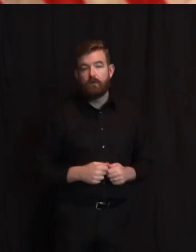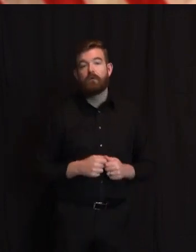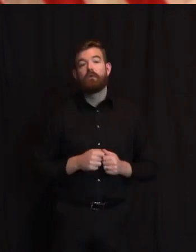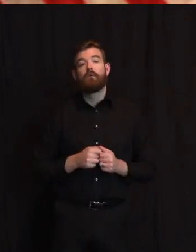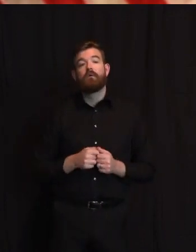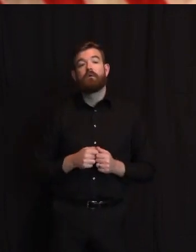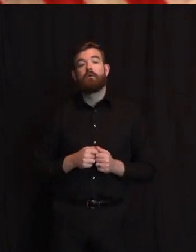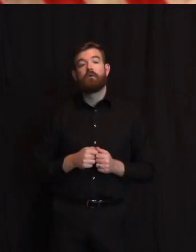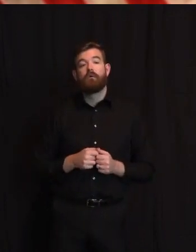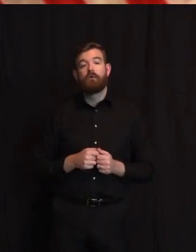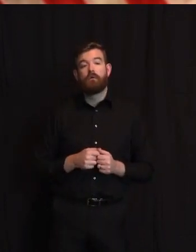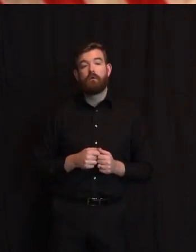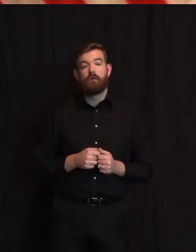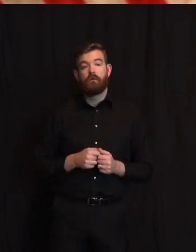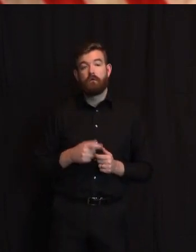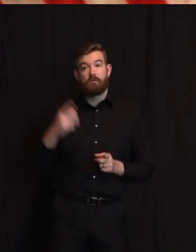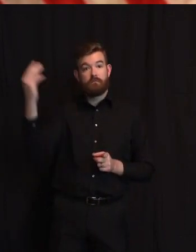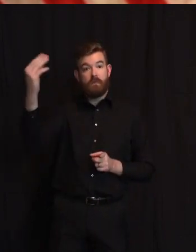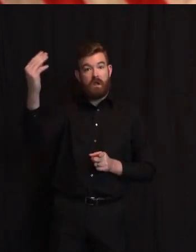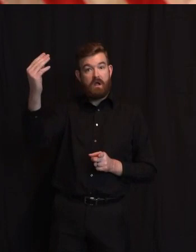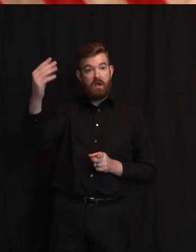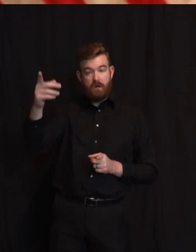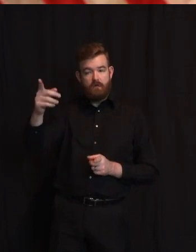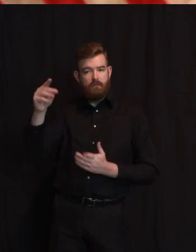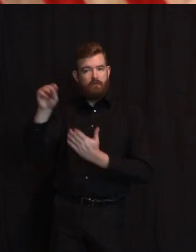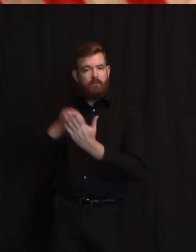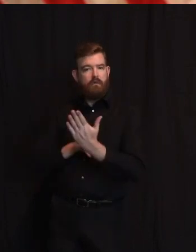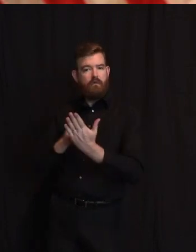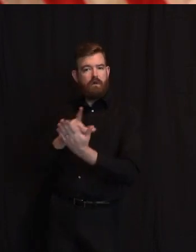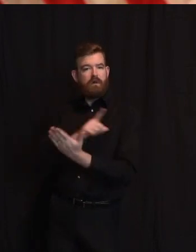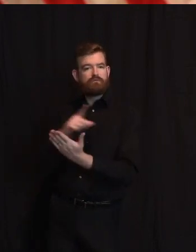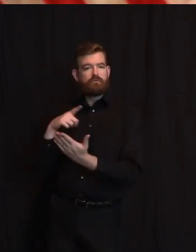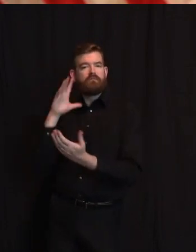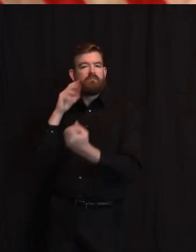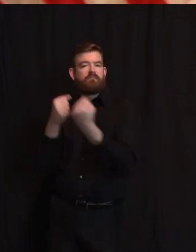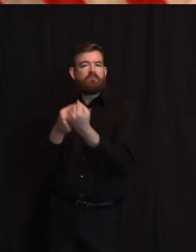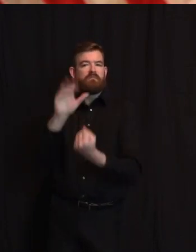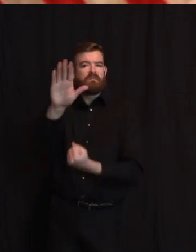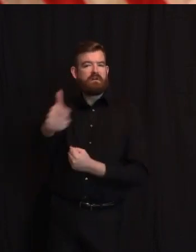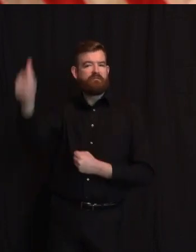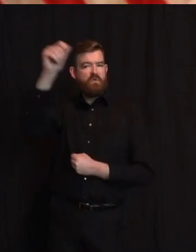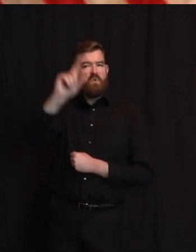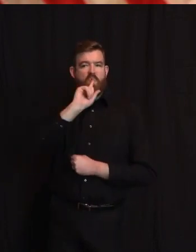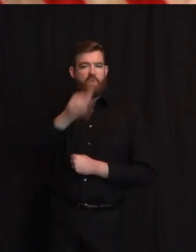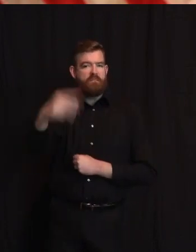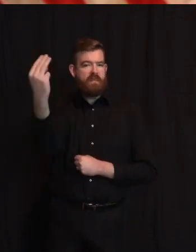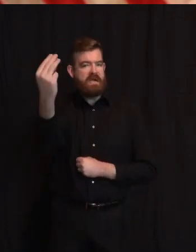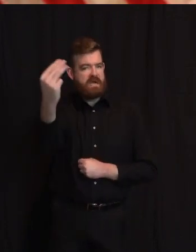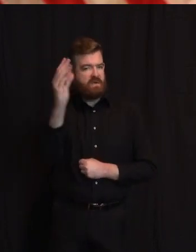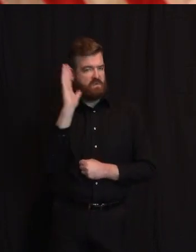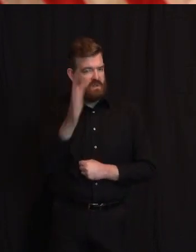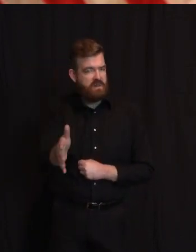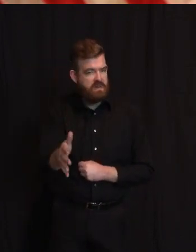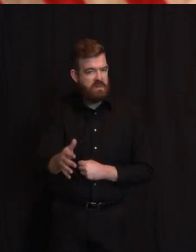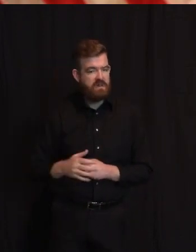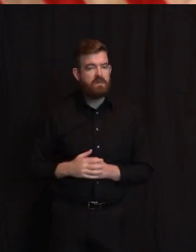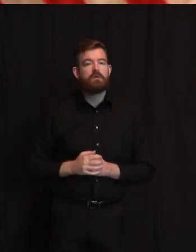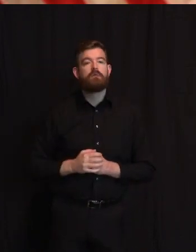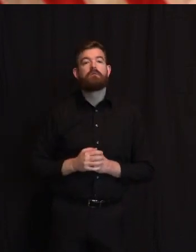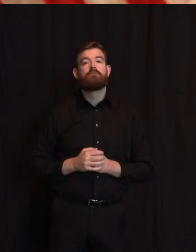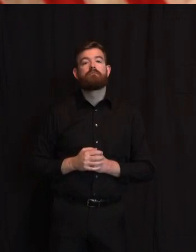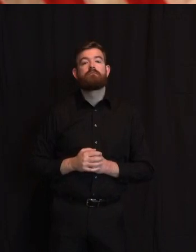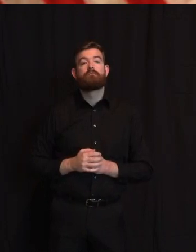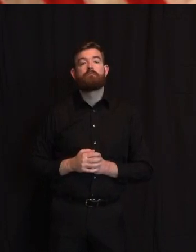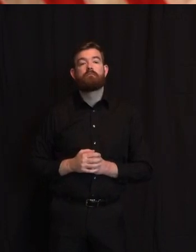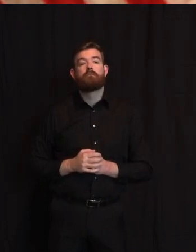that's, I guess, a belt and suspenders. And I would just say this, is that when you